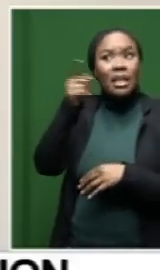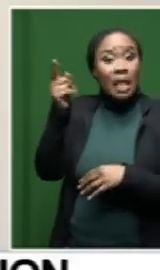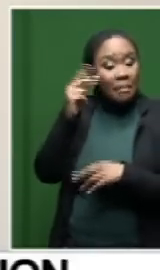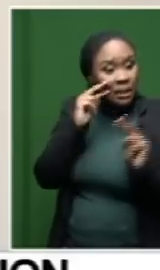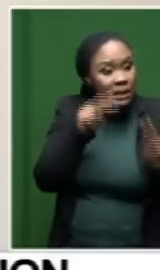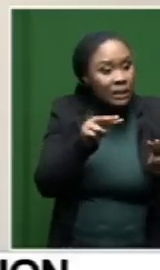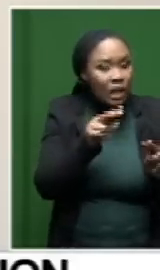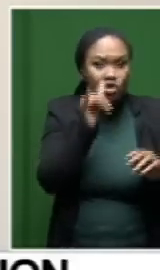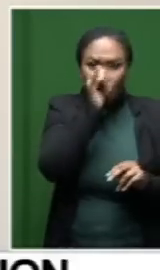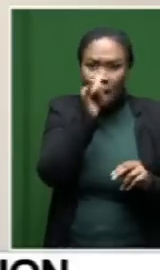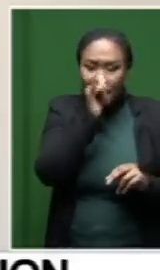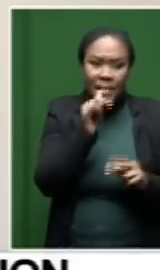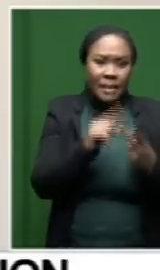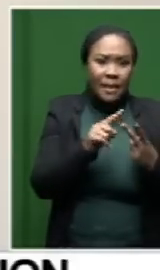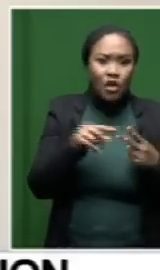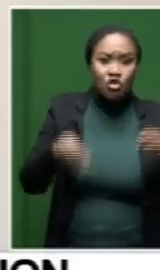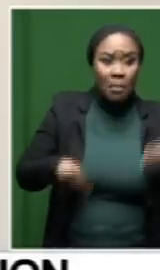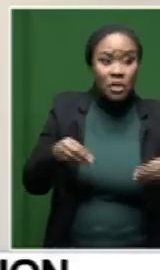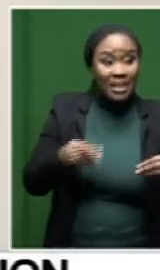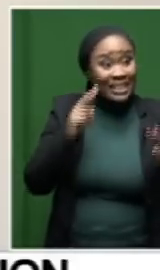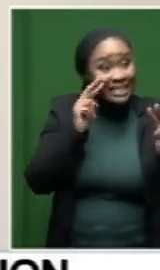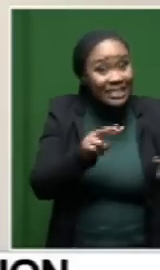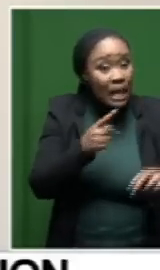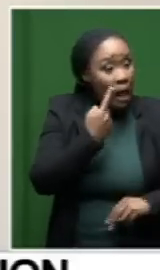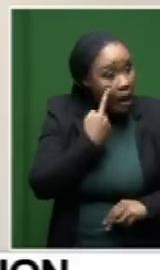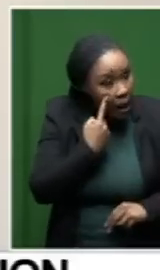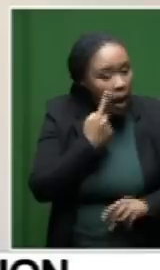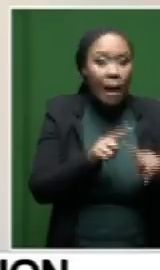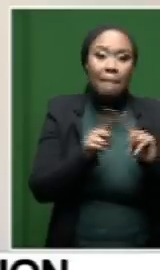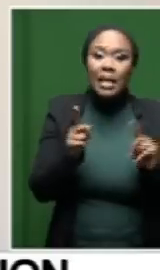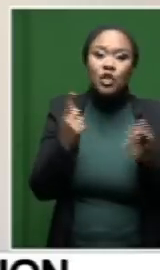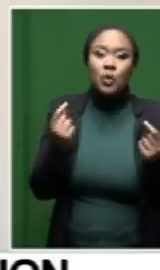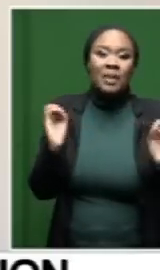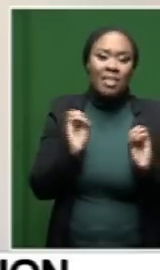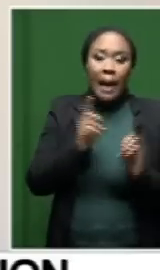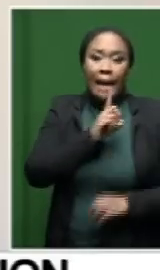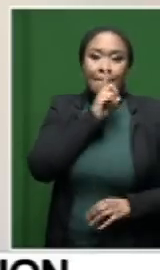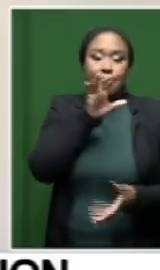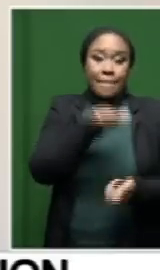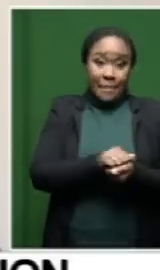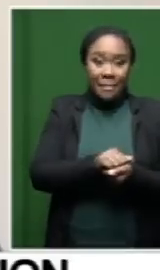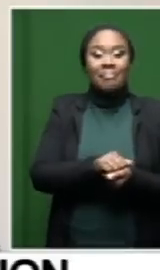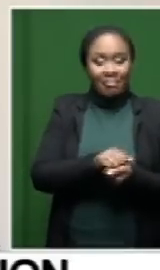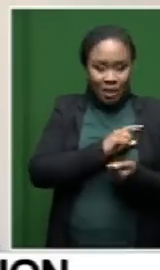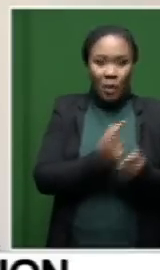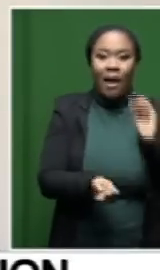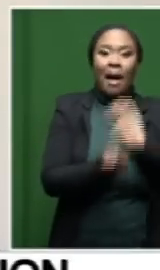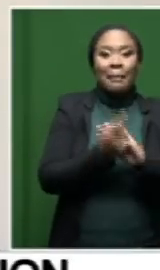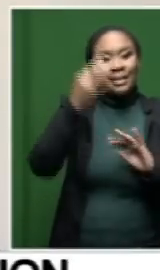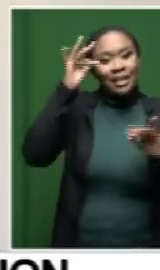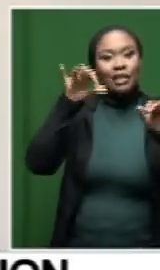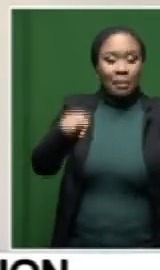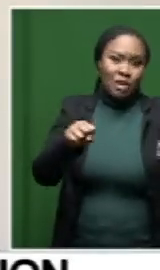jobs. That is what enables a moment of capture. And if we don't learn that